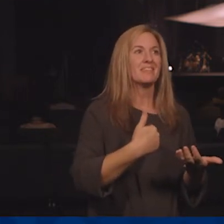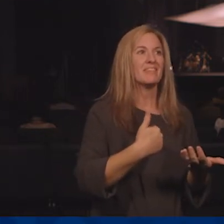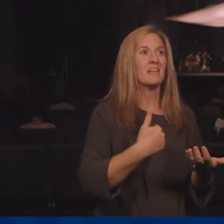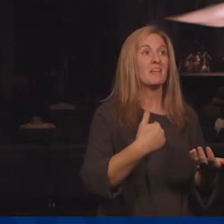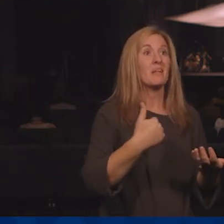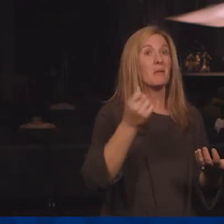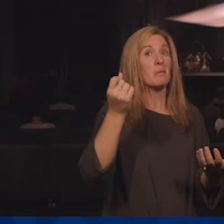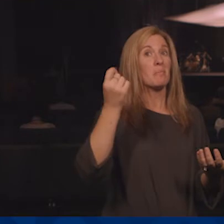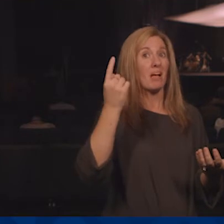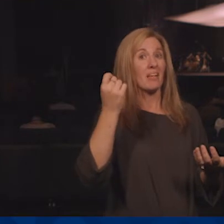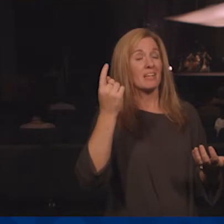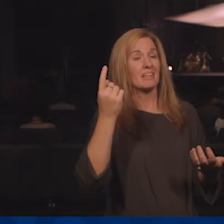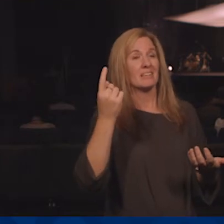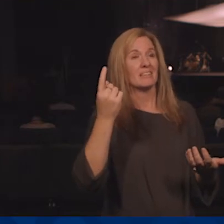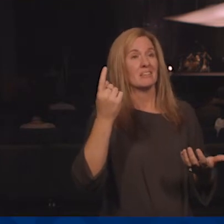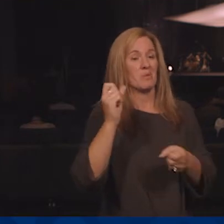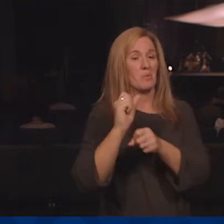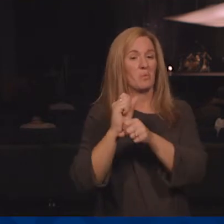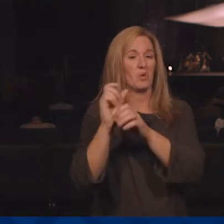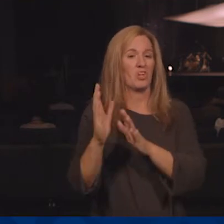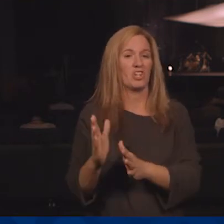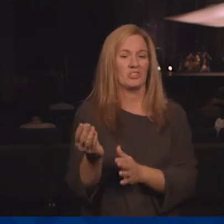the workers are few.